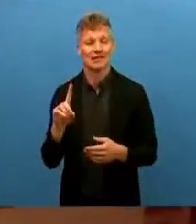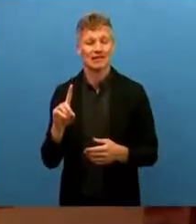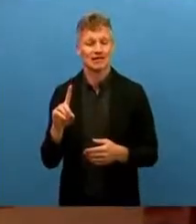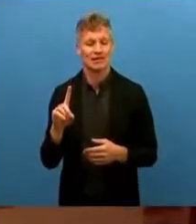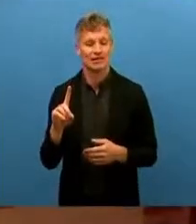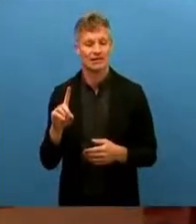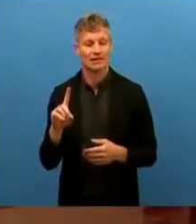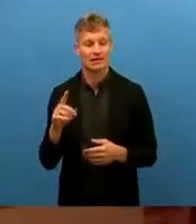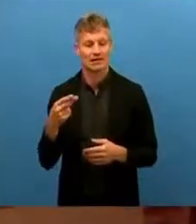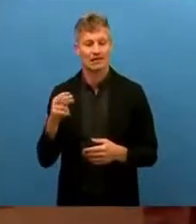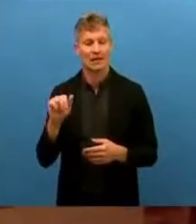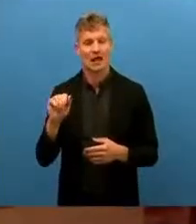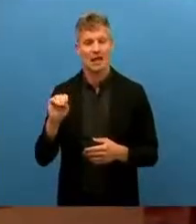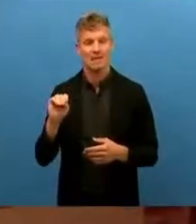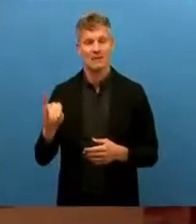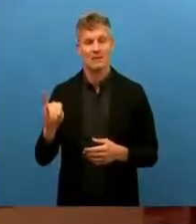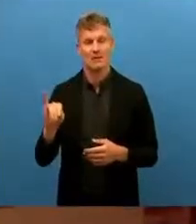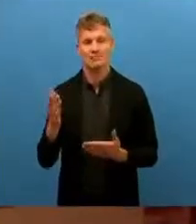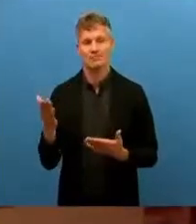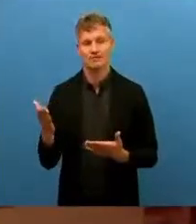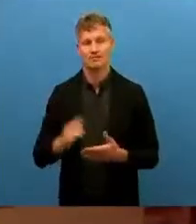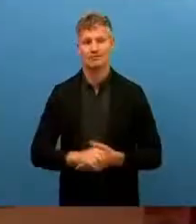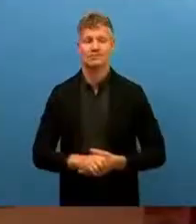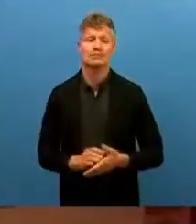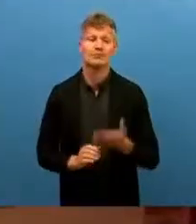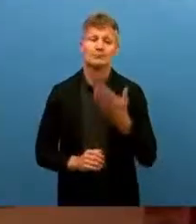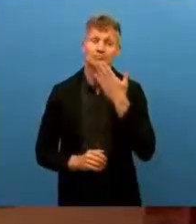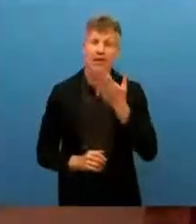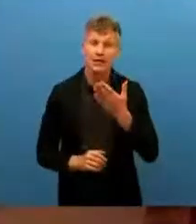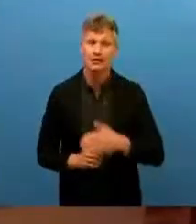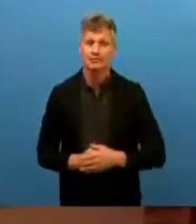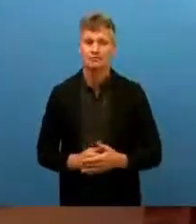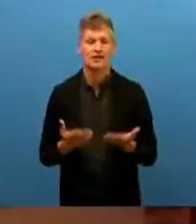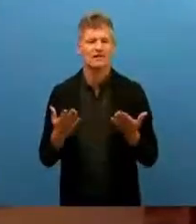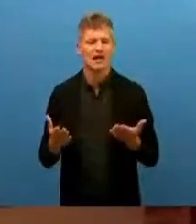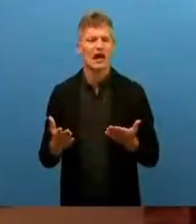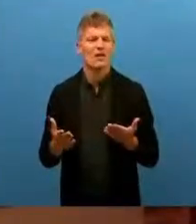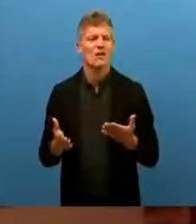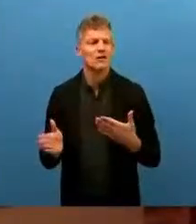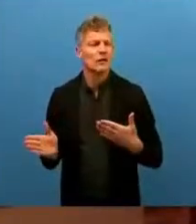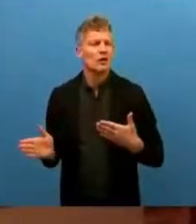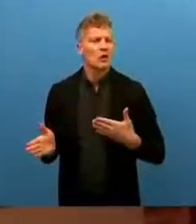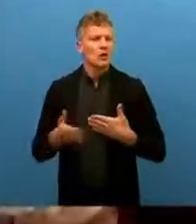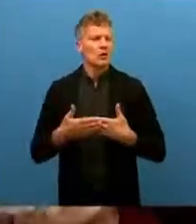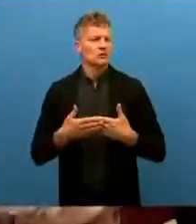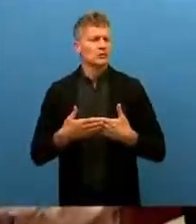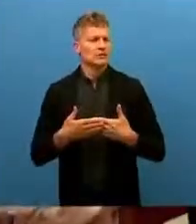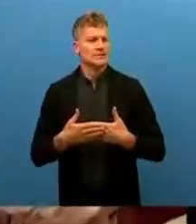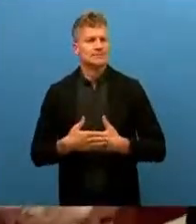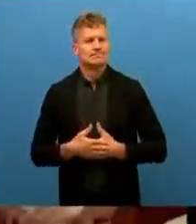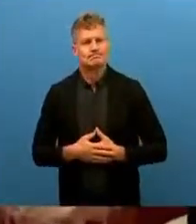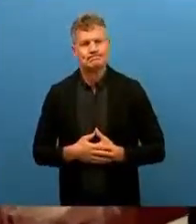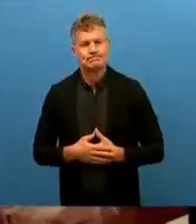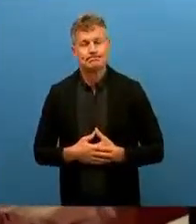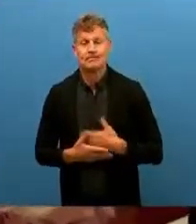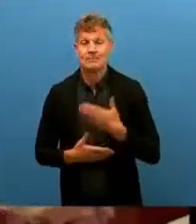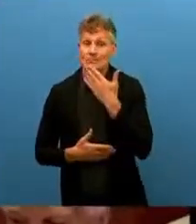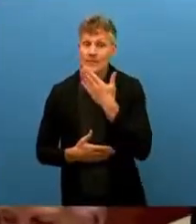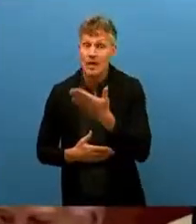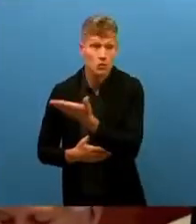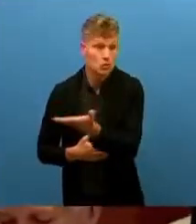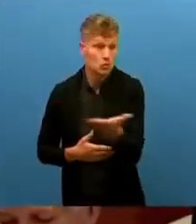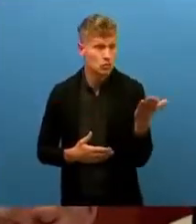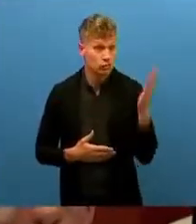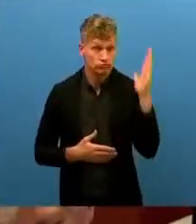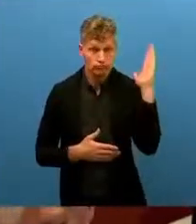Thank you. Thank you, Madam Chair. In closing, I'd like to thank to all the Indigenous delegates for your statements. I